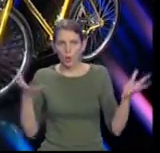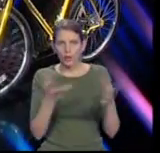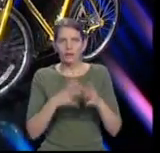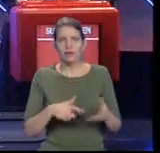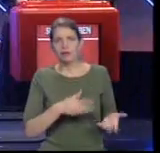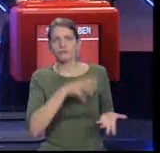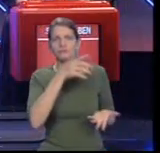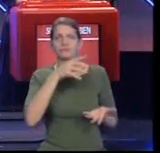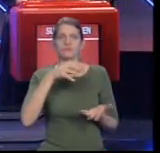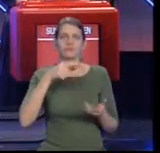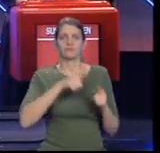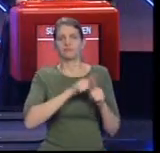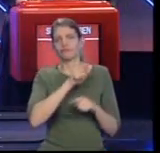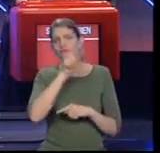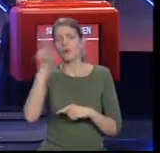bikes. Oh!